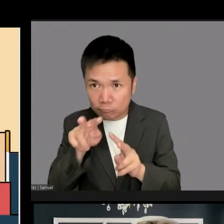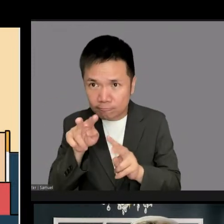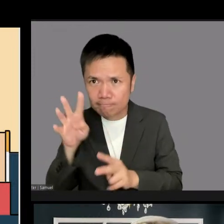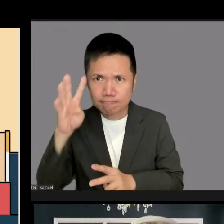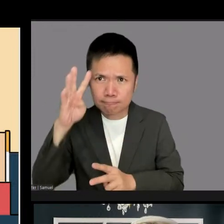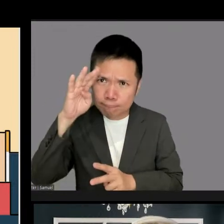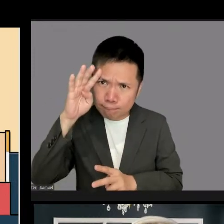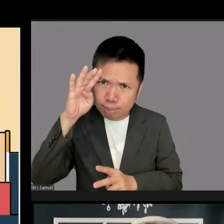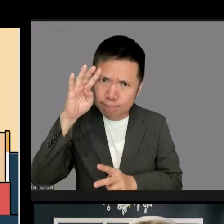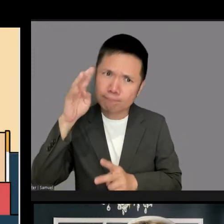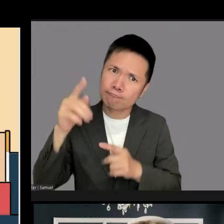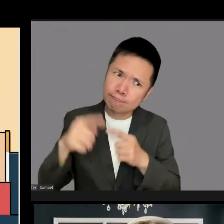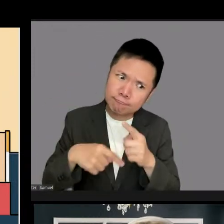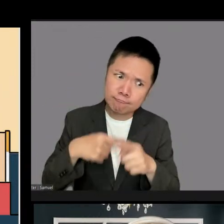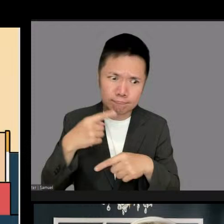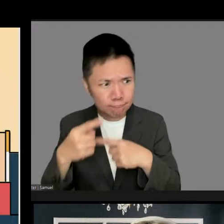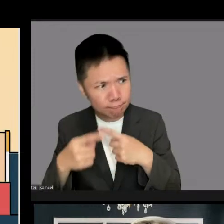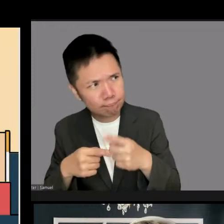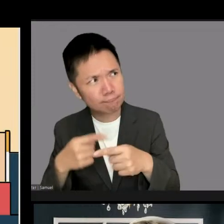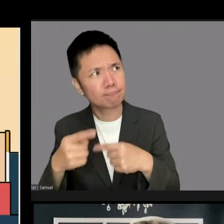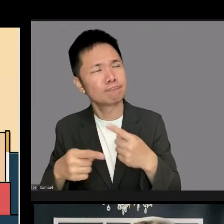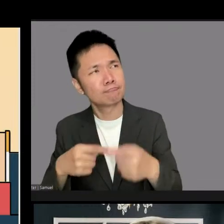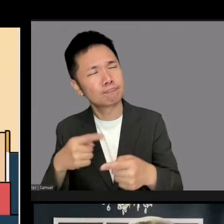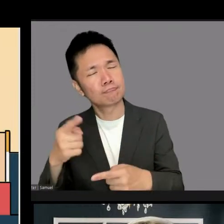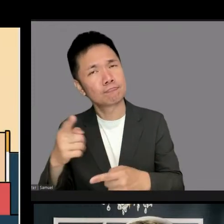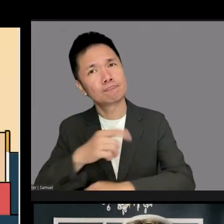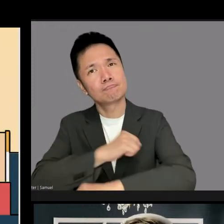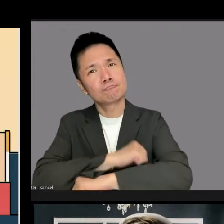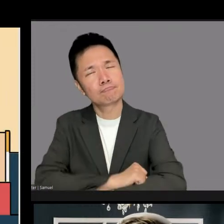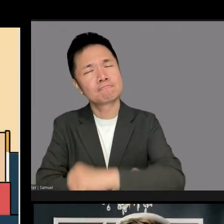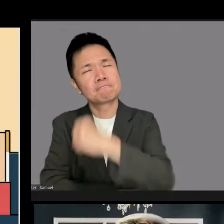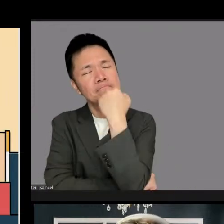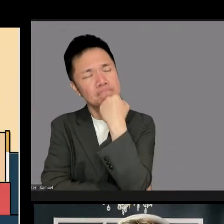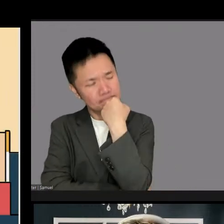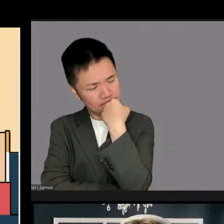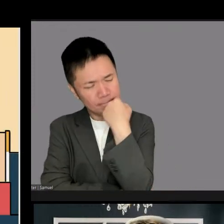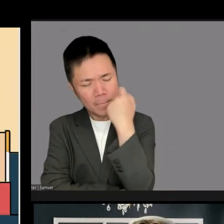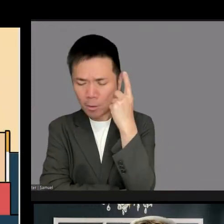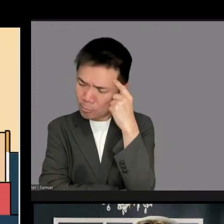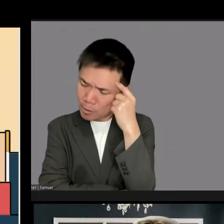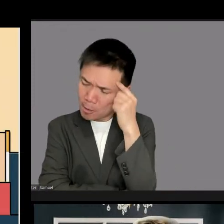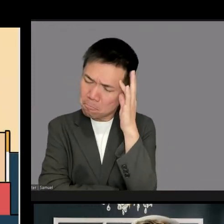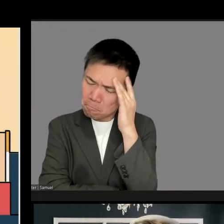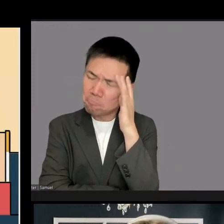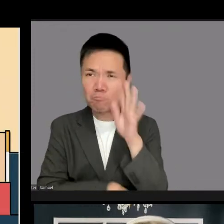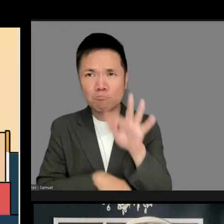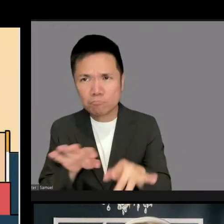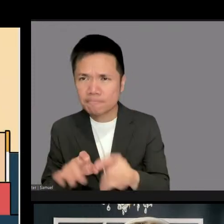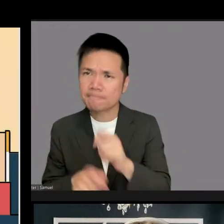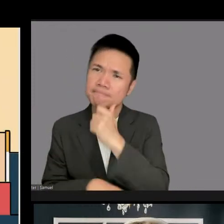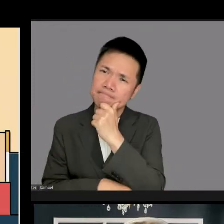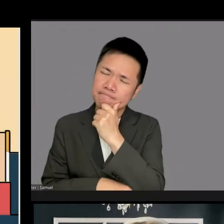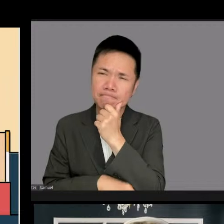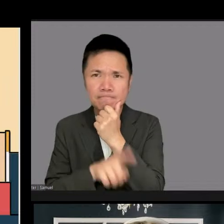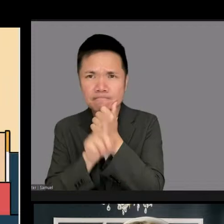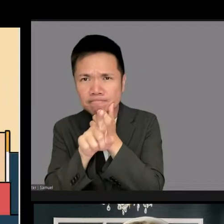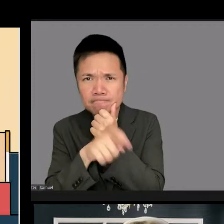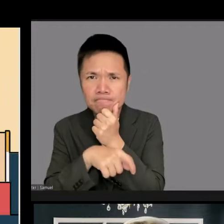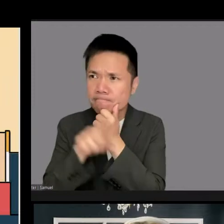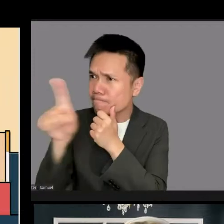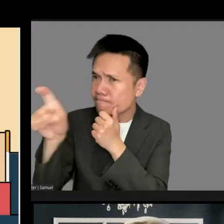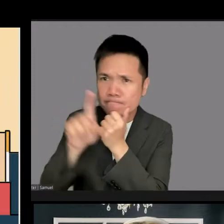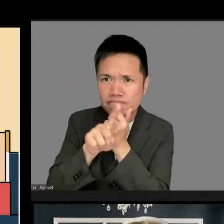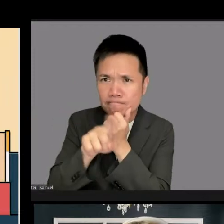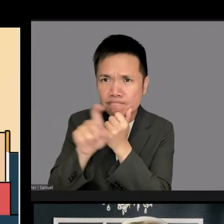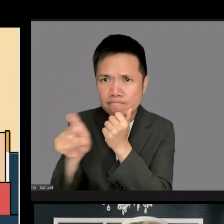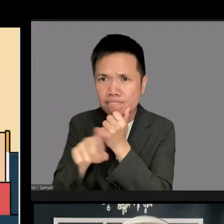end as a person sitting down in front of it, interacting with all of the components, and checking for anything that the